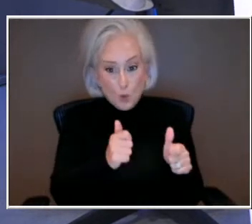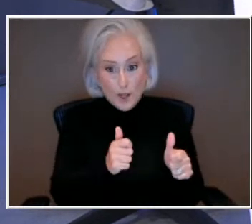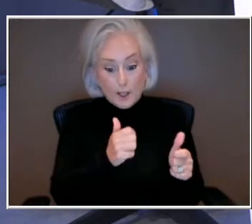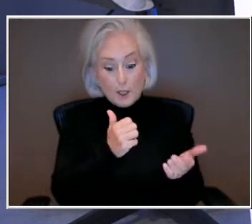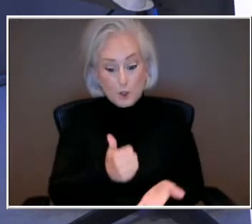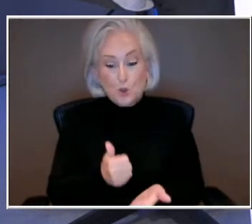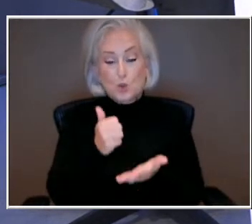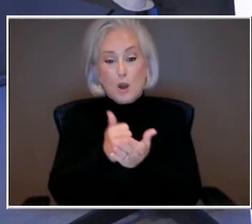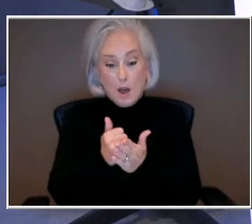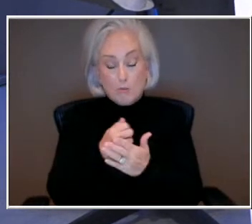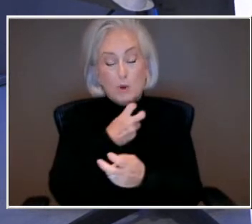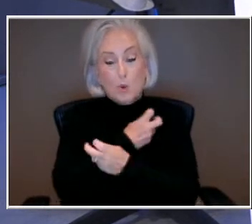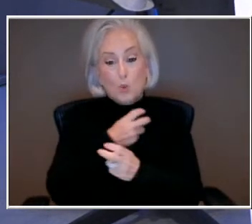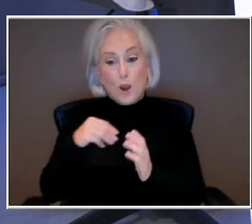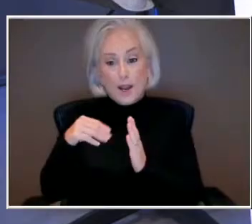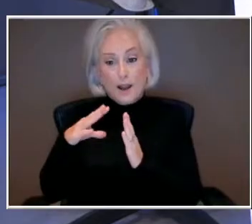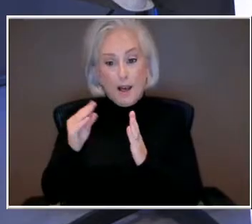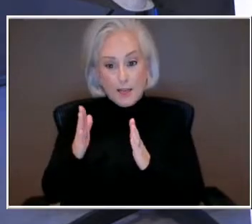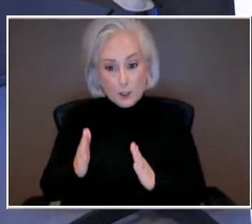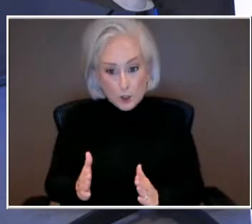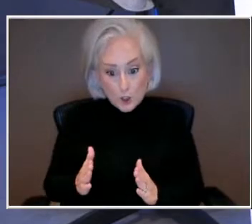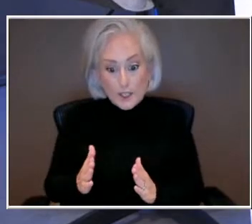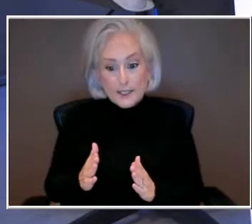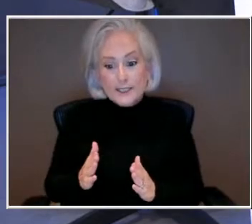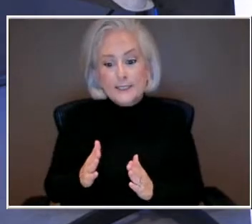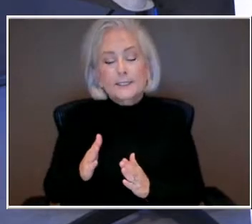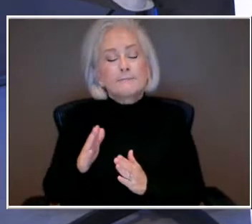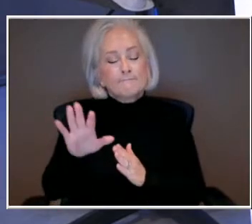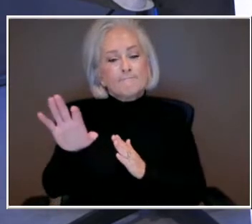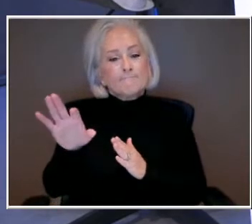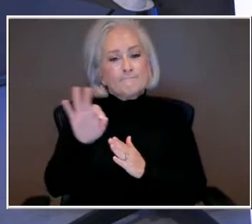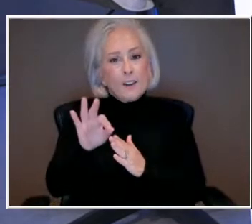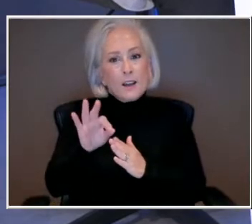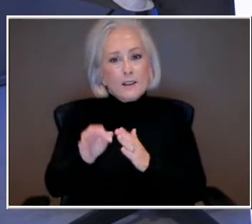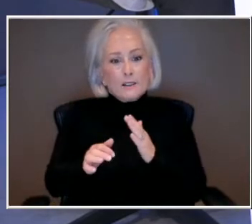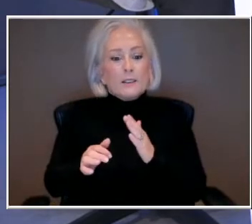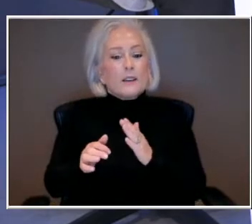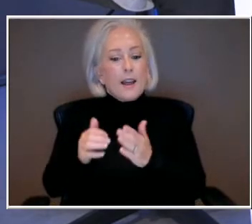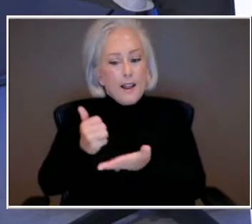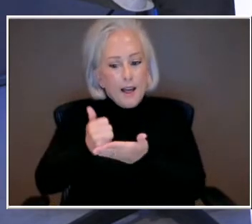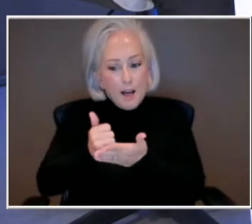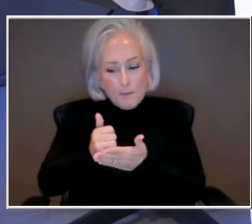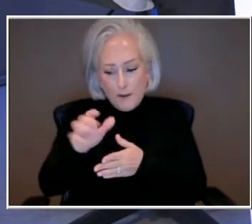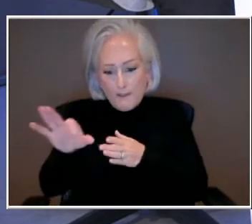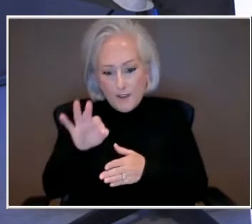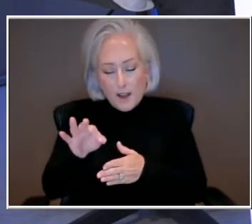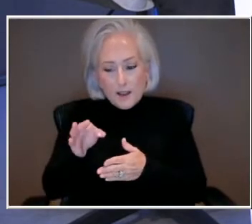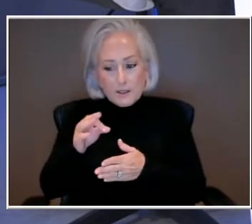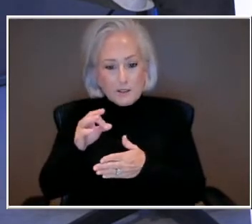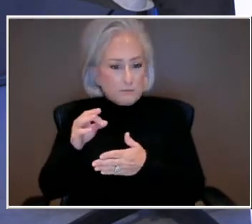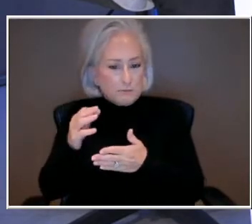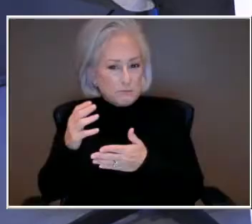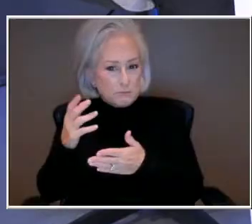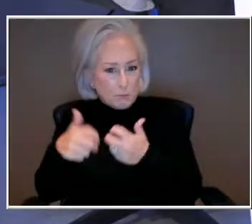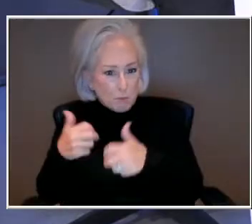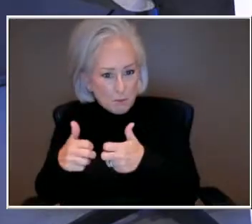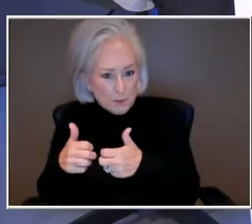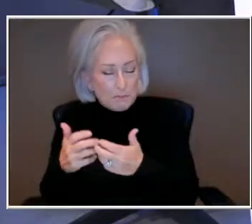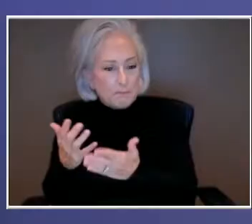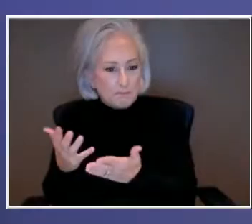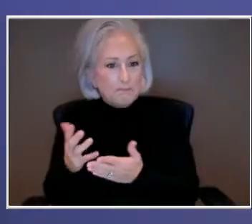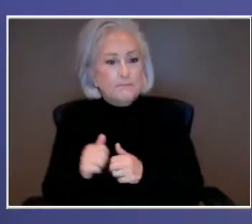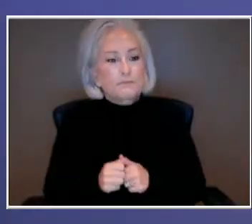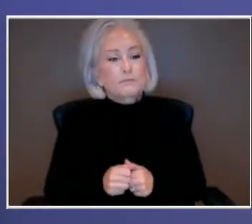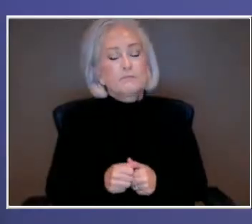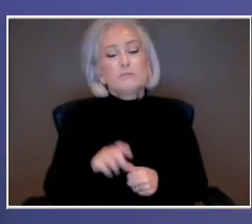results. So the question is that too futuristic? And I want to start with you, Dr. Fabian. What are your thoughts about that? I think